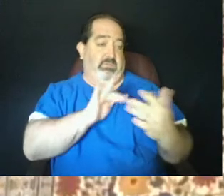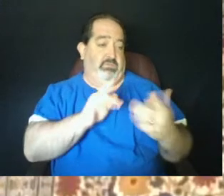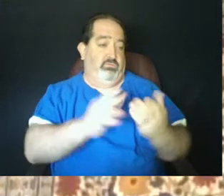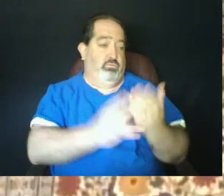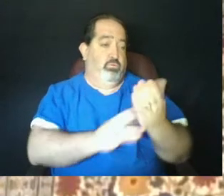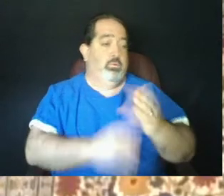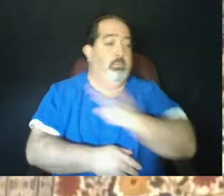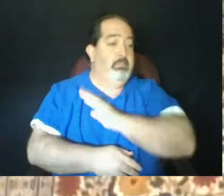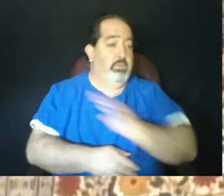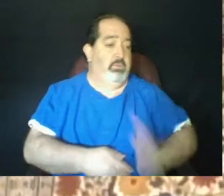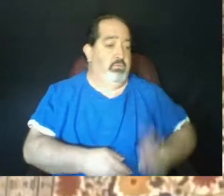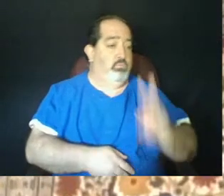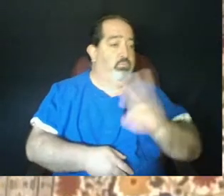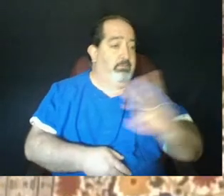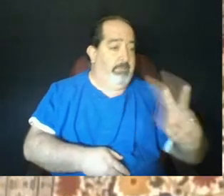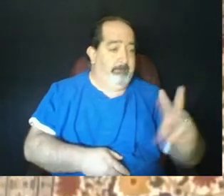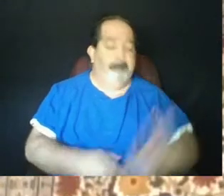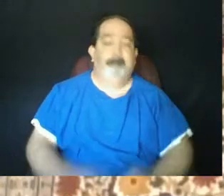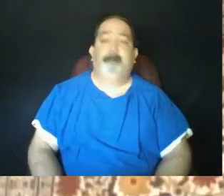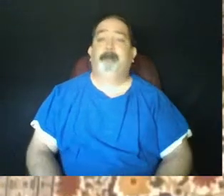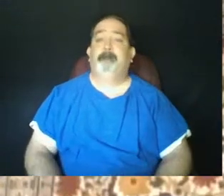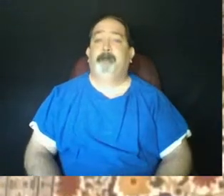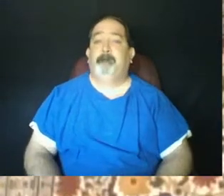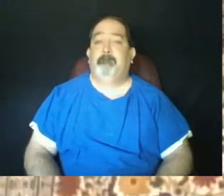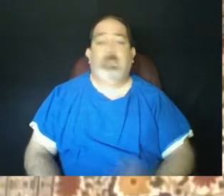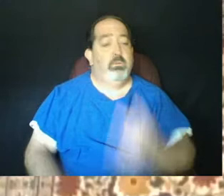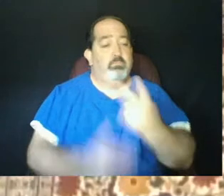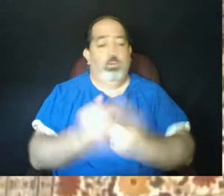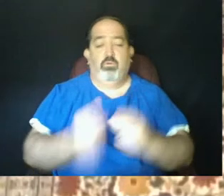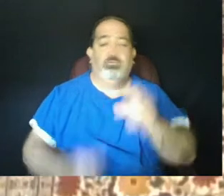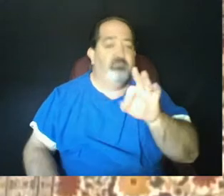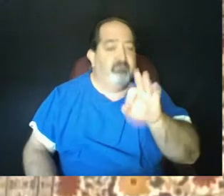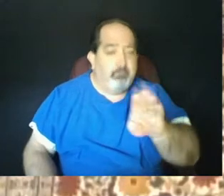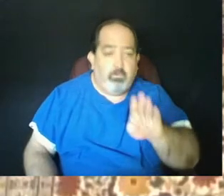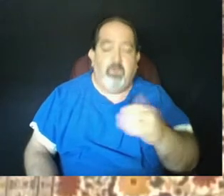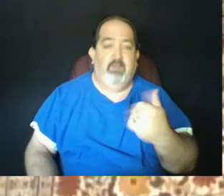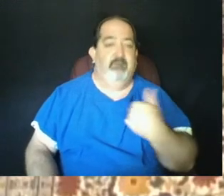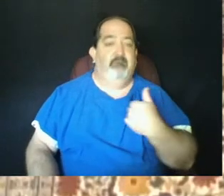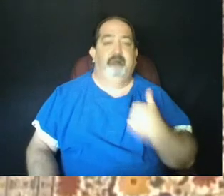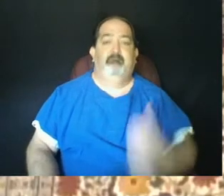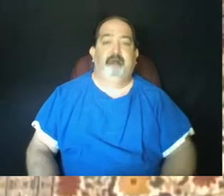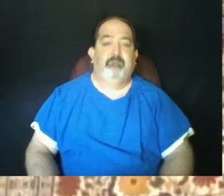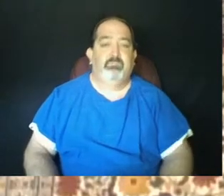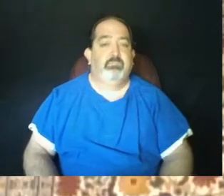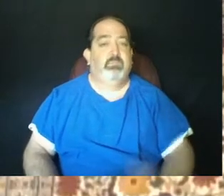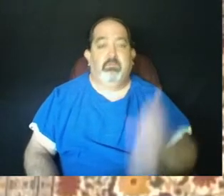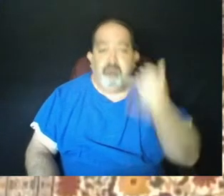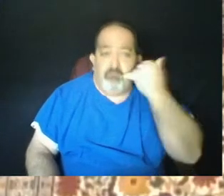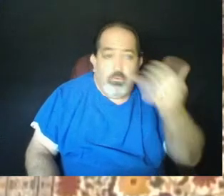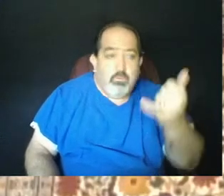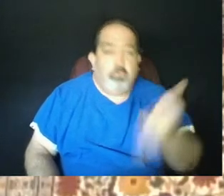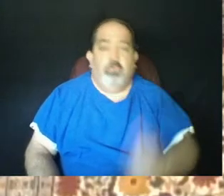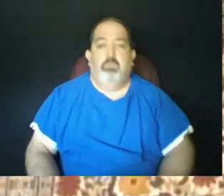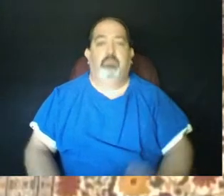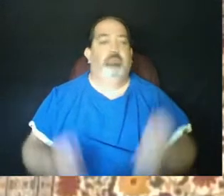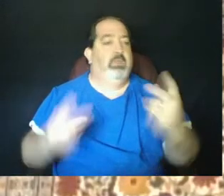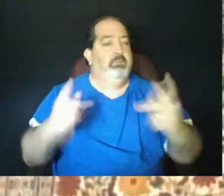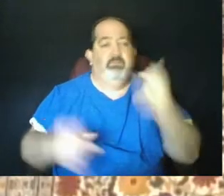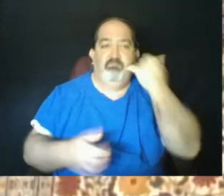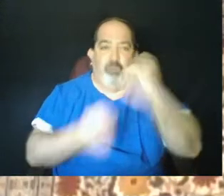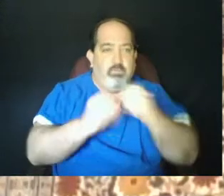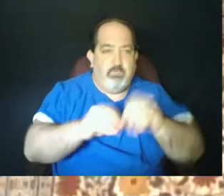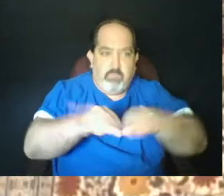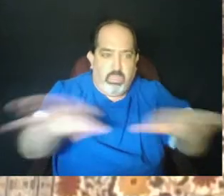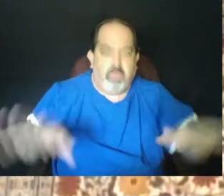baronial website, and we're both on Facebook. play telephone. Lots of people have our phone